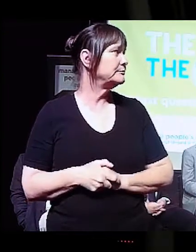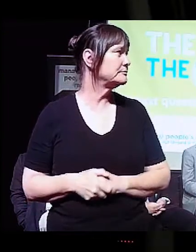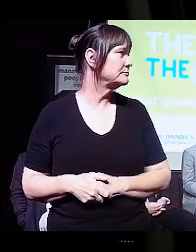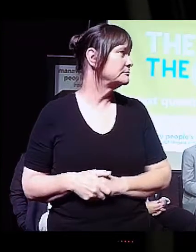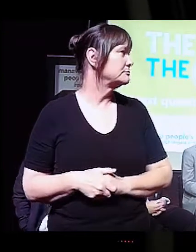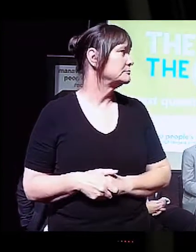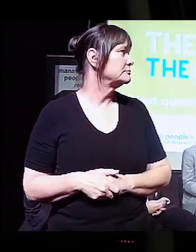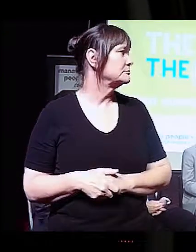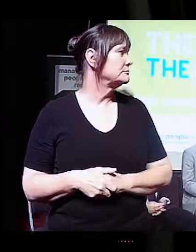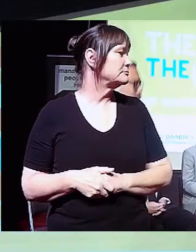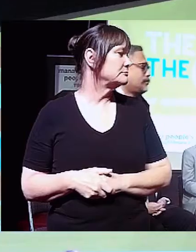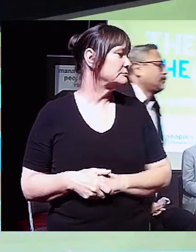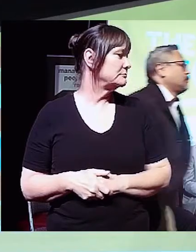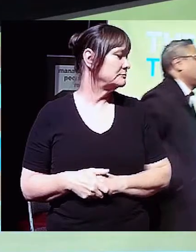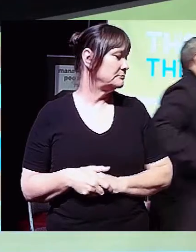Tiano Tuiona.